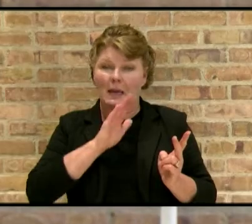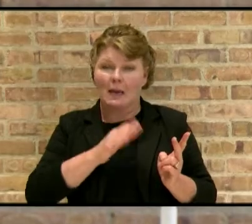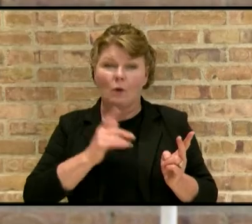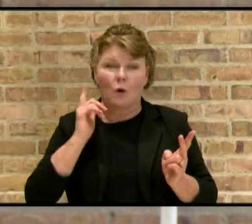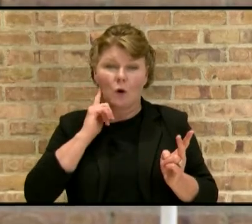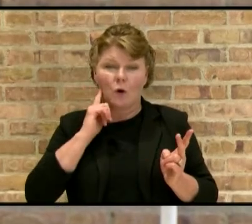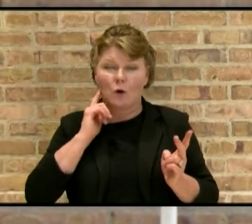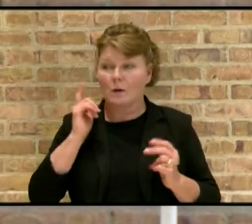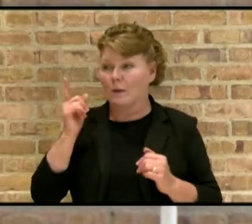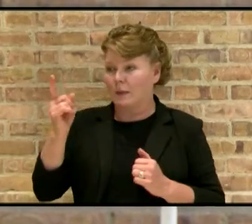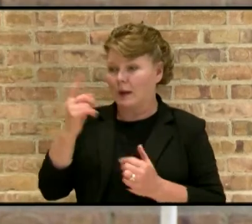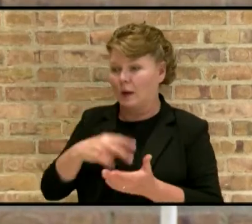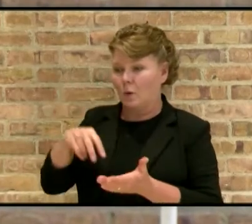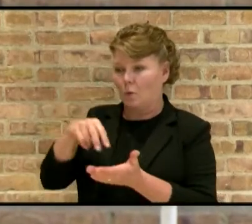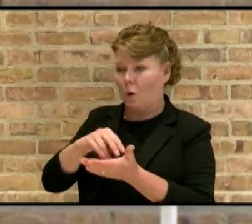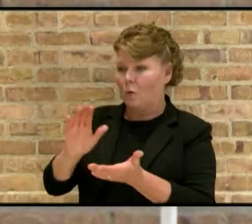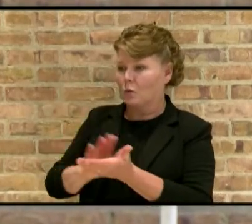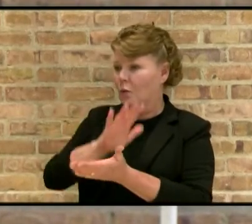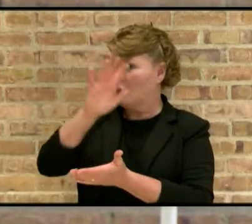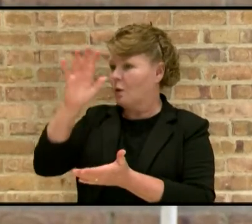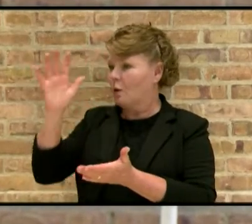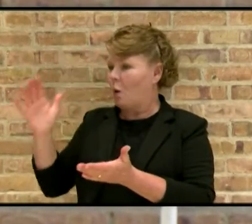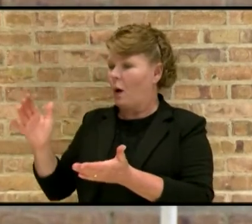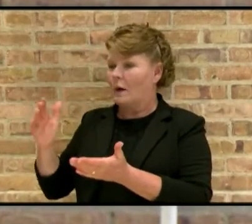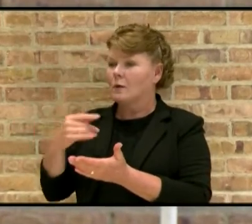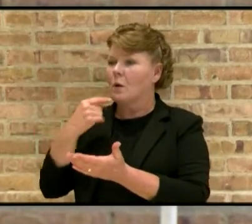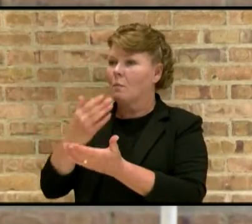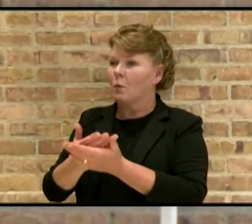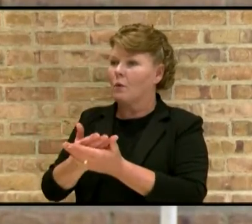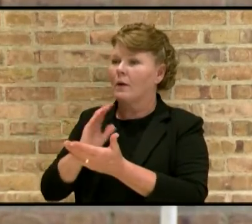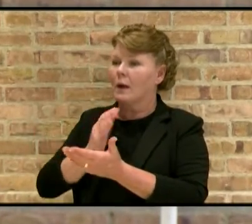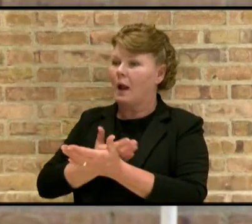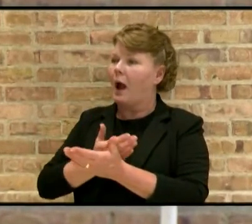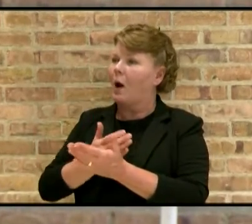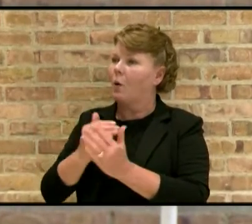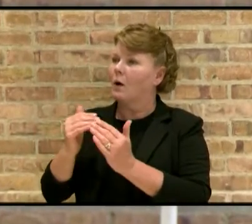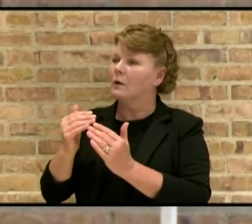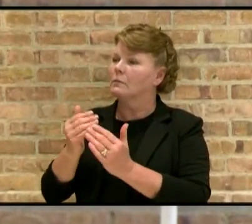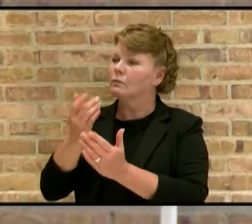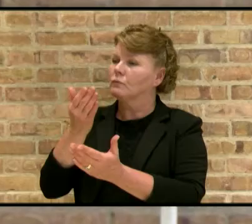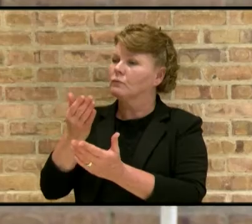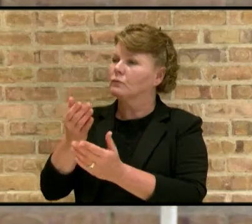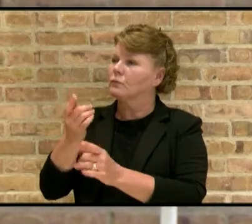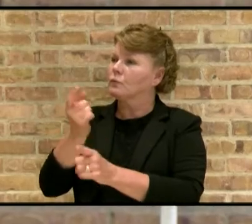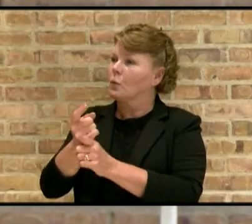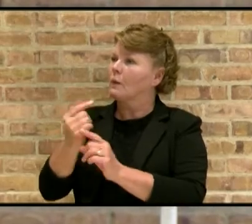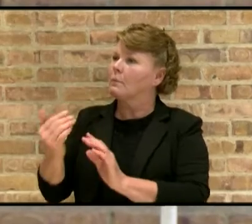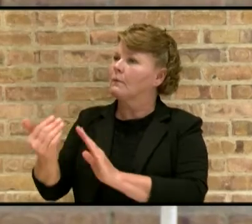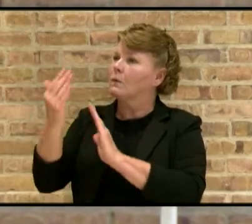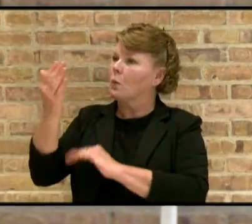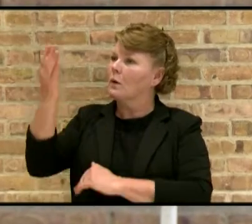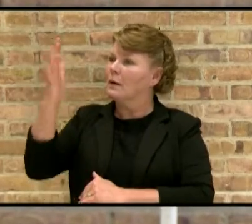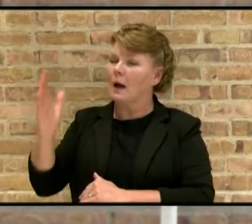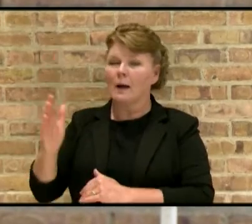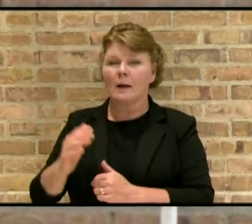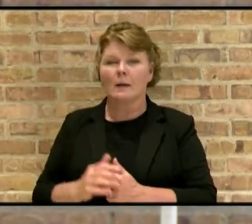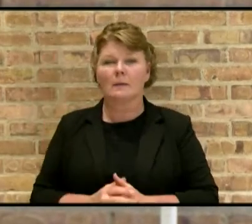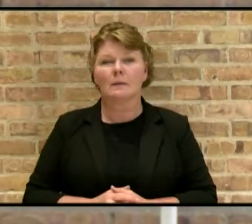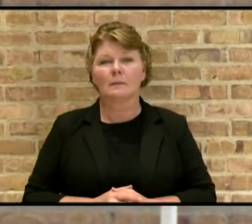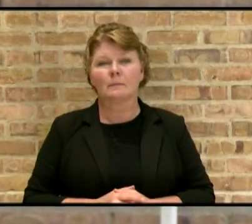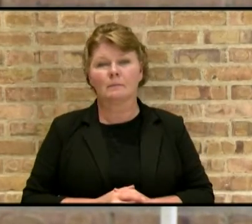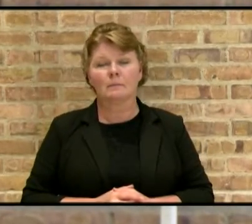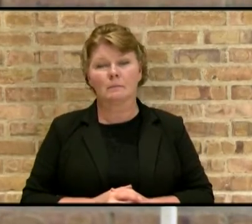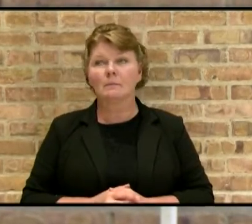from the dead, proving our justification before God. But still, they trusted in God's promise that